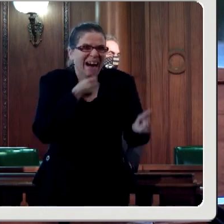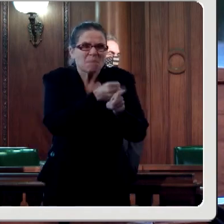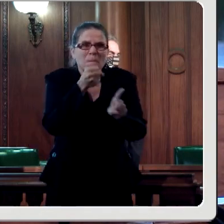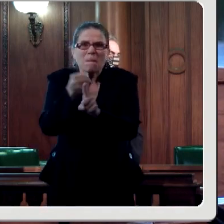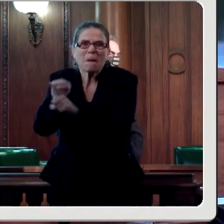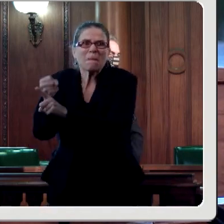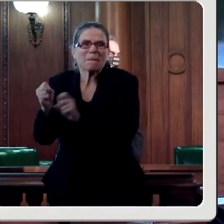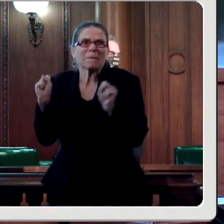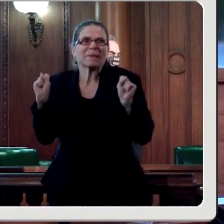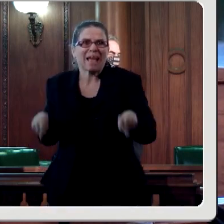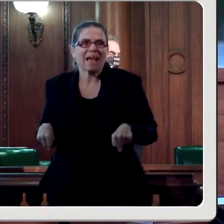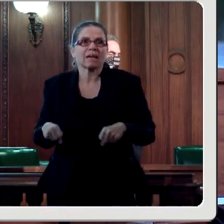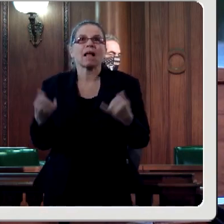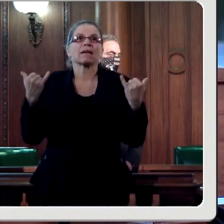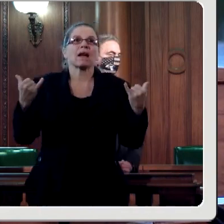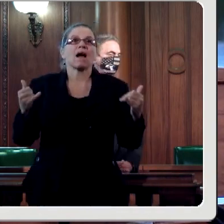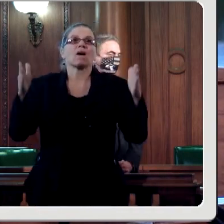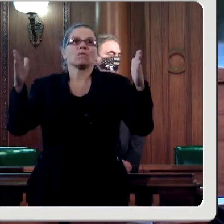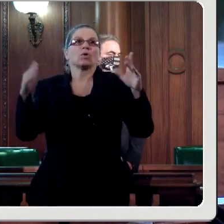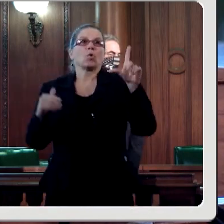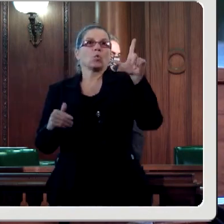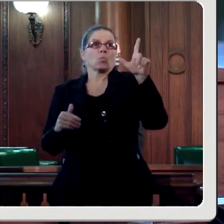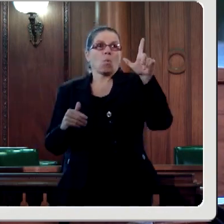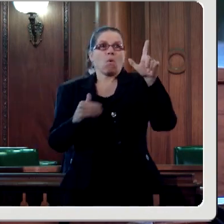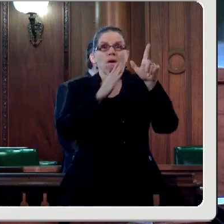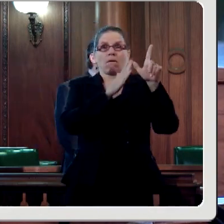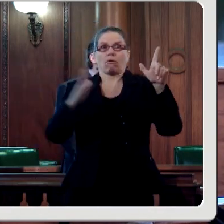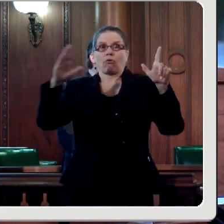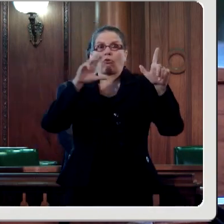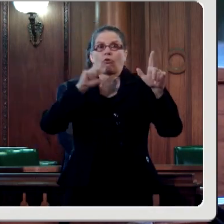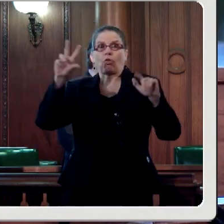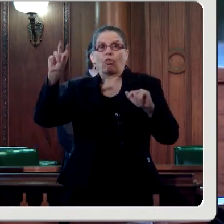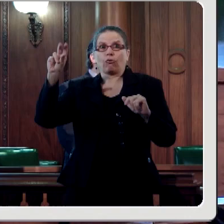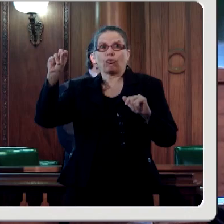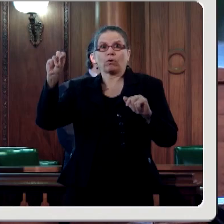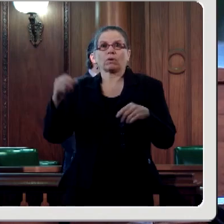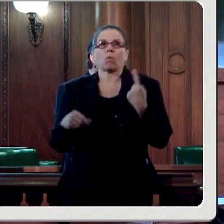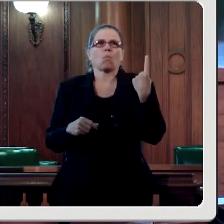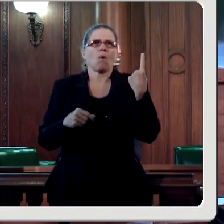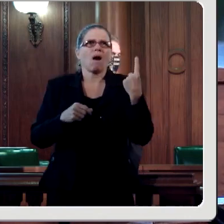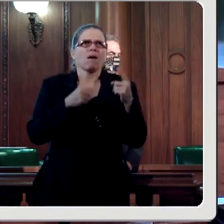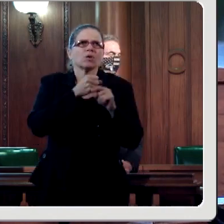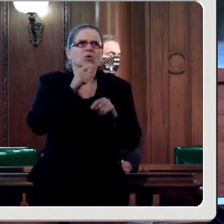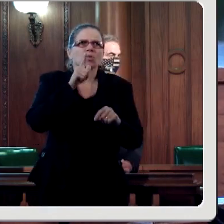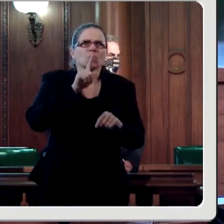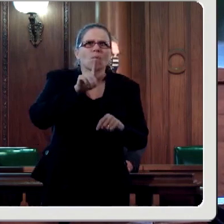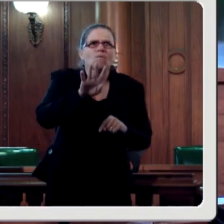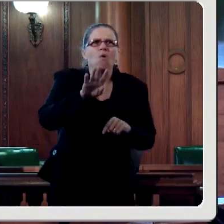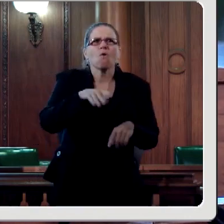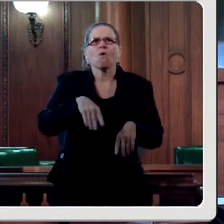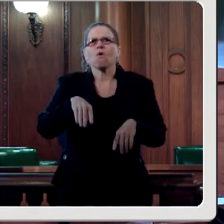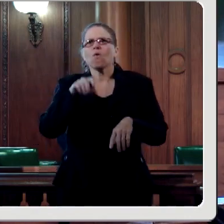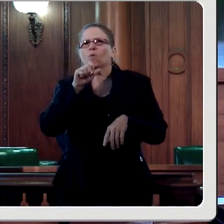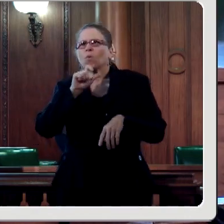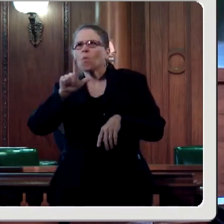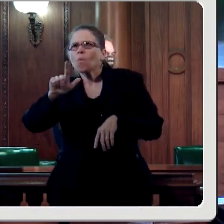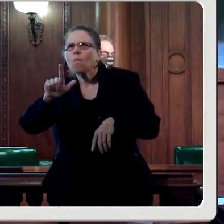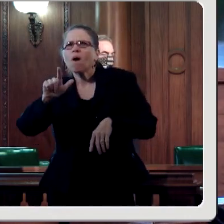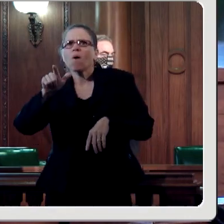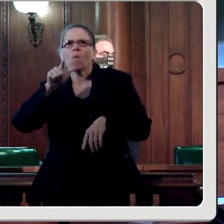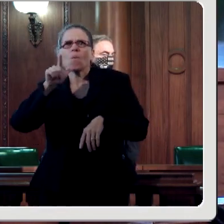to 30-year-old, a 24-year-old, 21-year-old, 28-year-olds, there